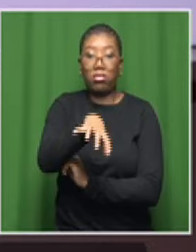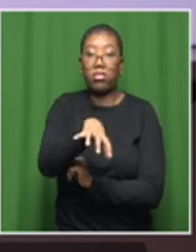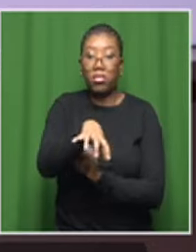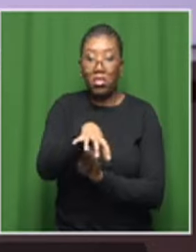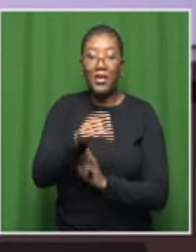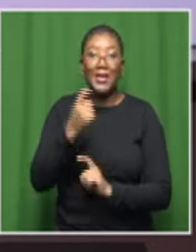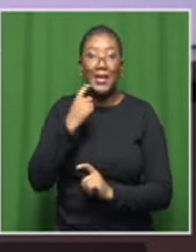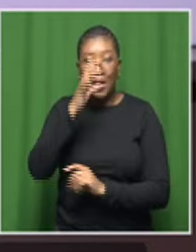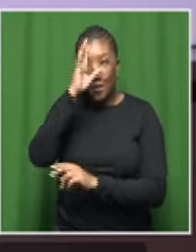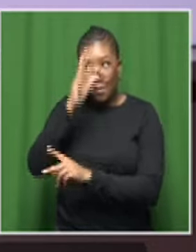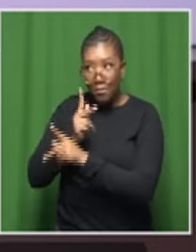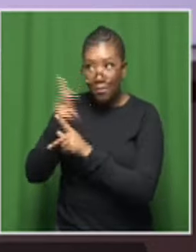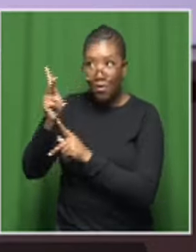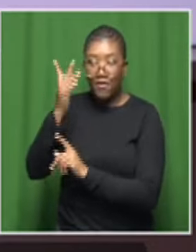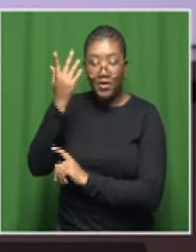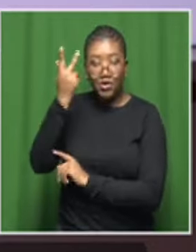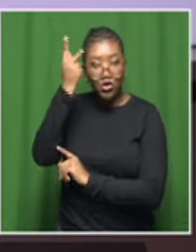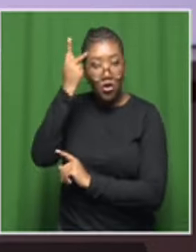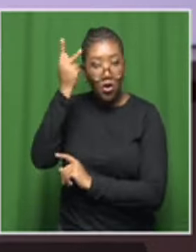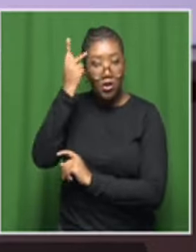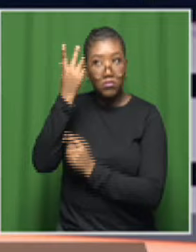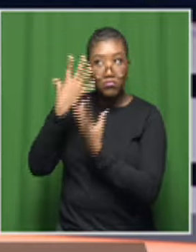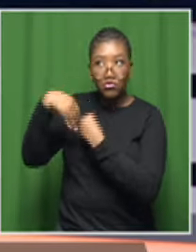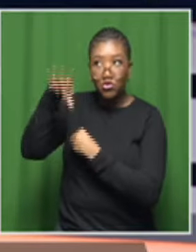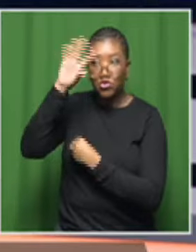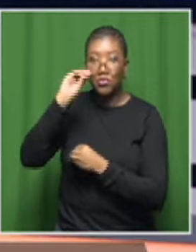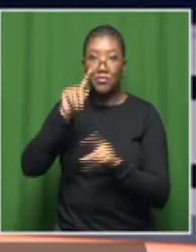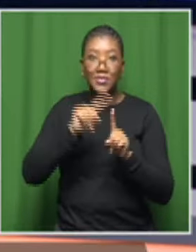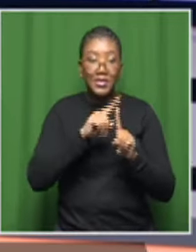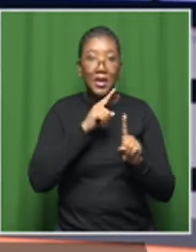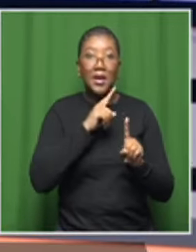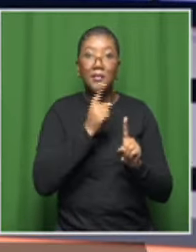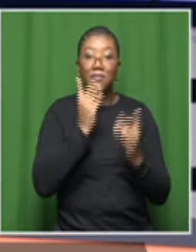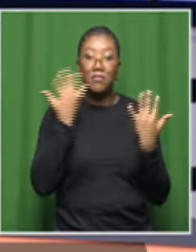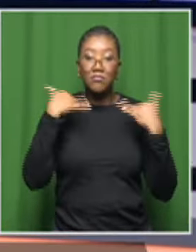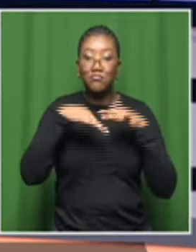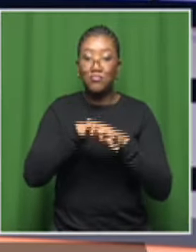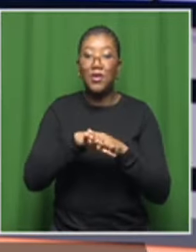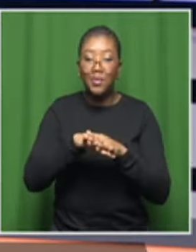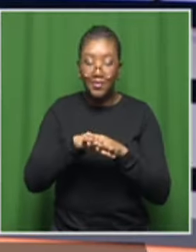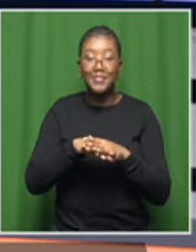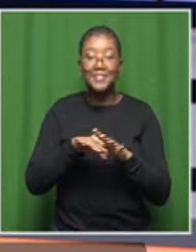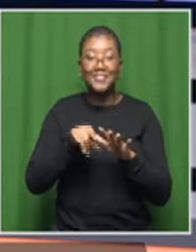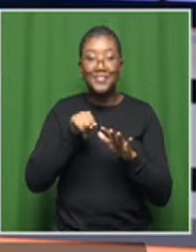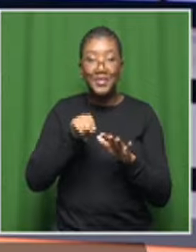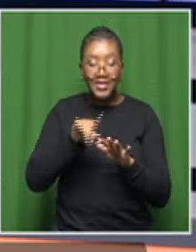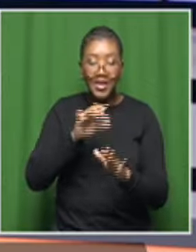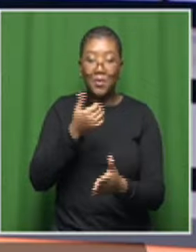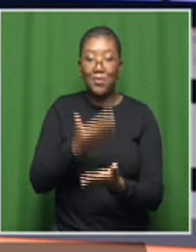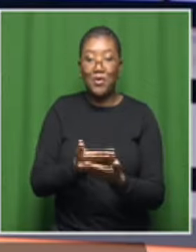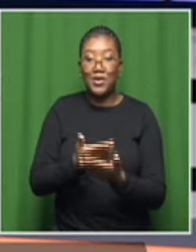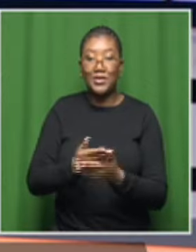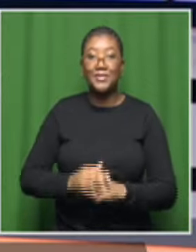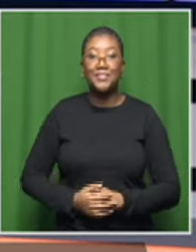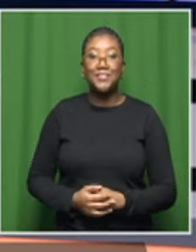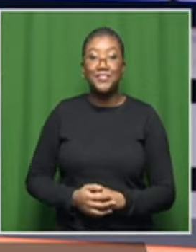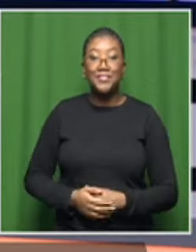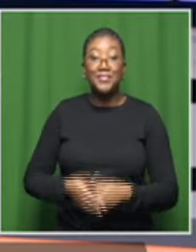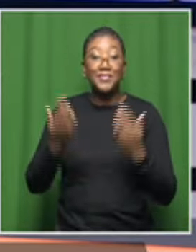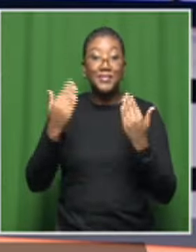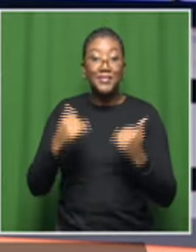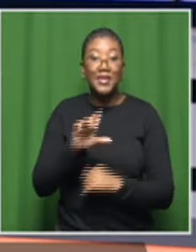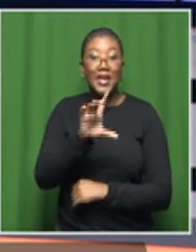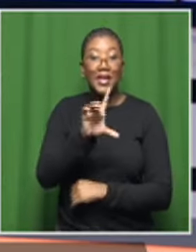knowledge that we try and give them. The Debut Dancer Bursary that's now come about. I mean, the significance of